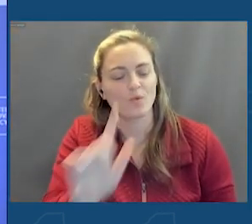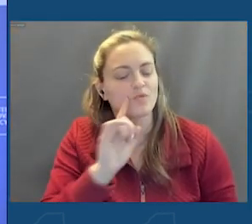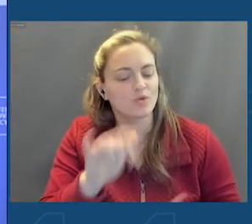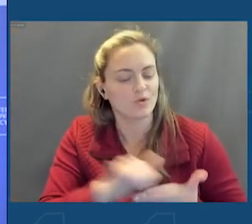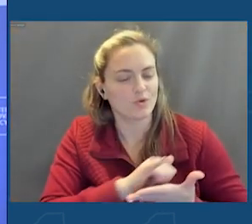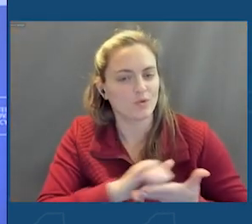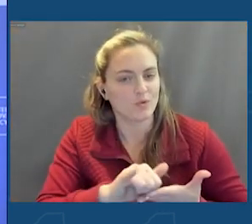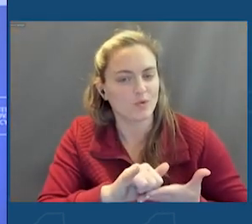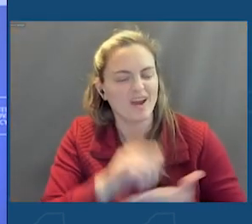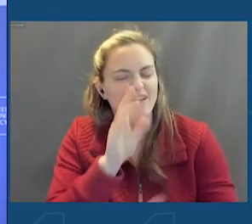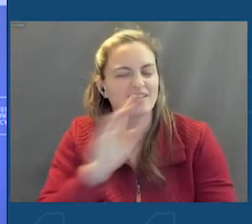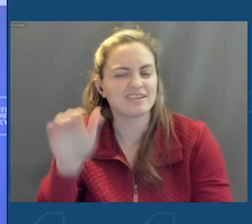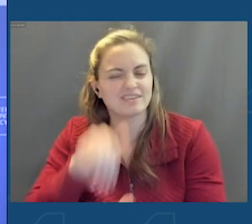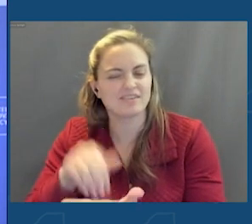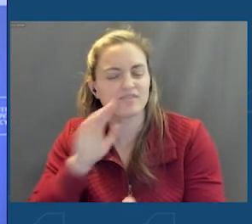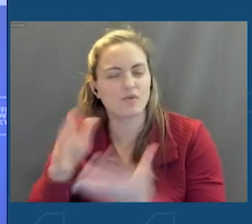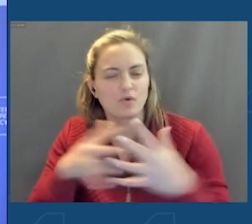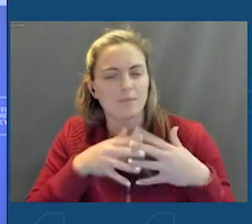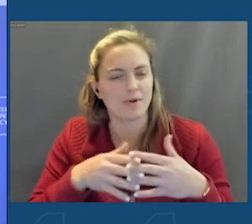American Progress.